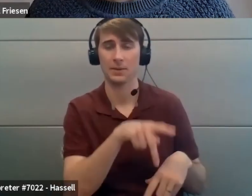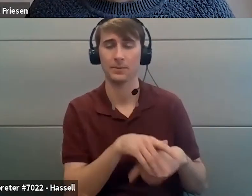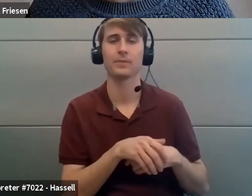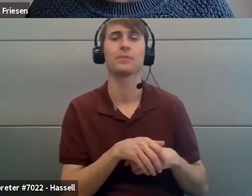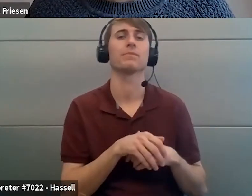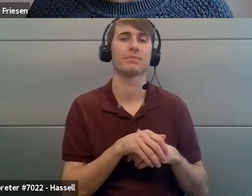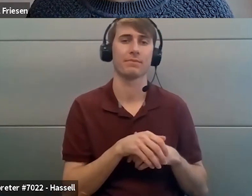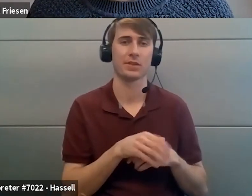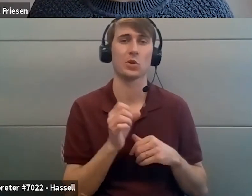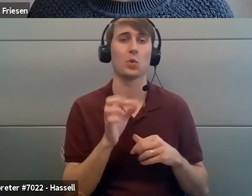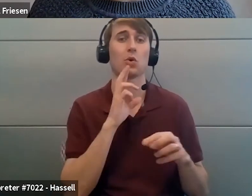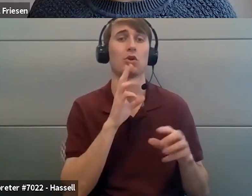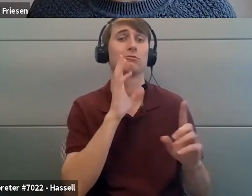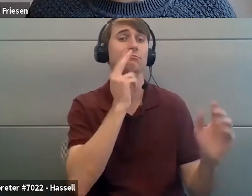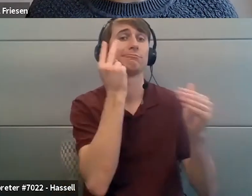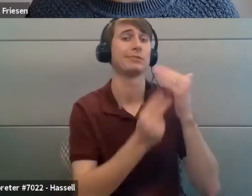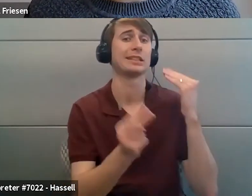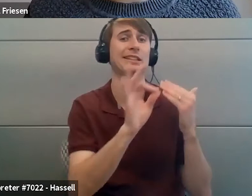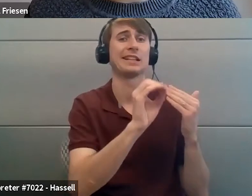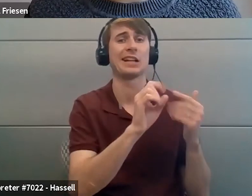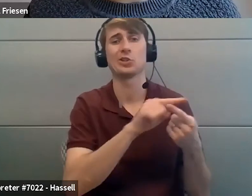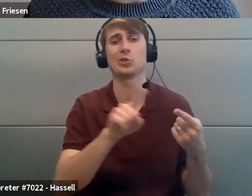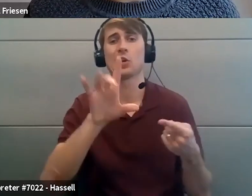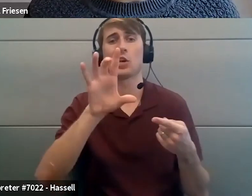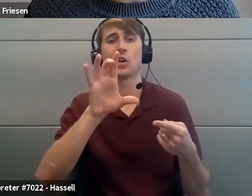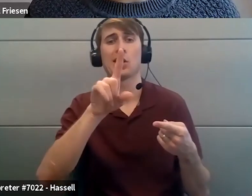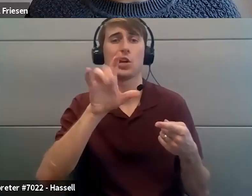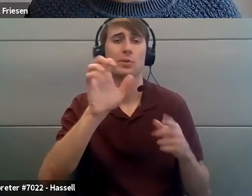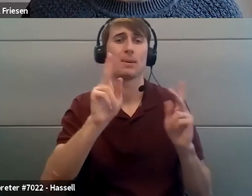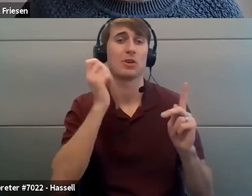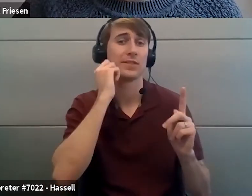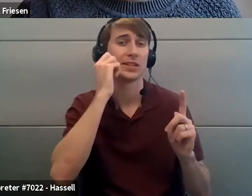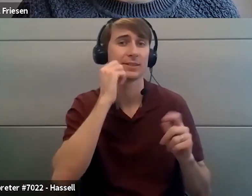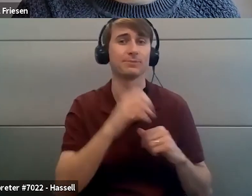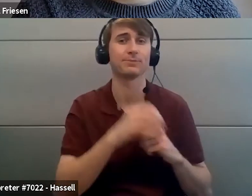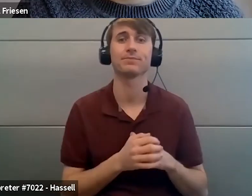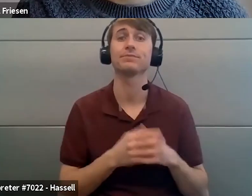All right, great. Is there anything else you want to add that we didn't cover yet today?